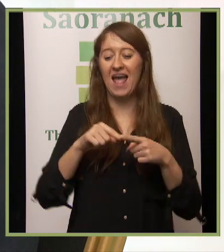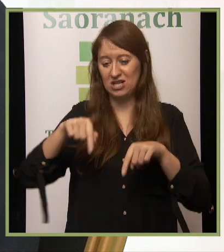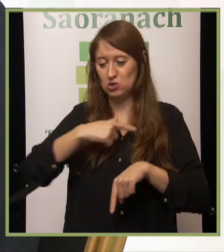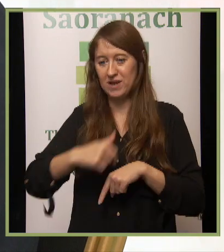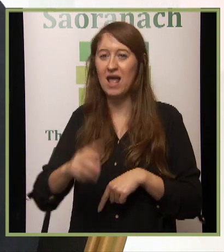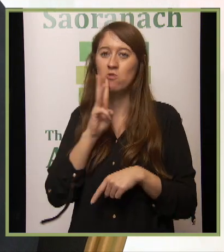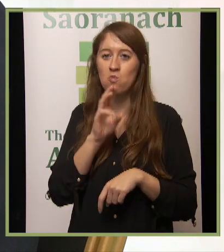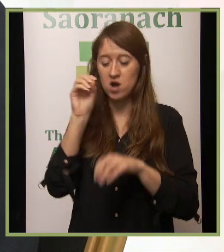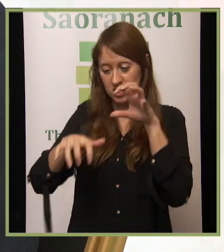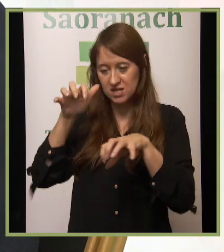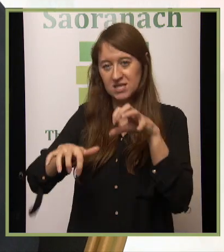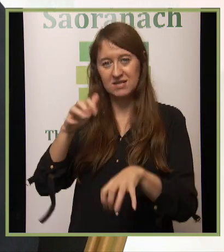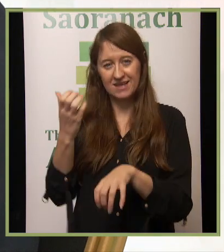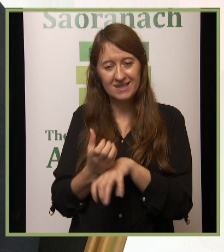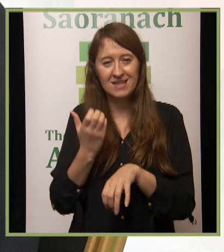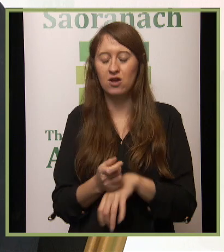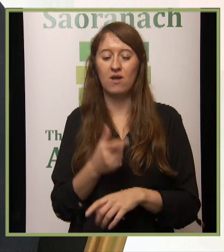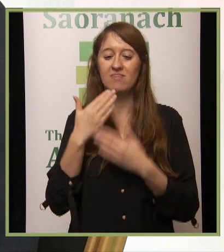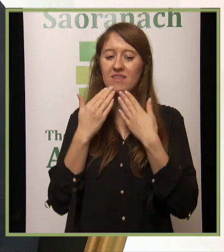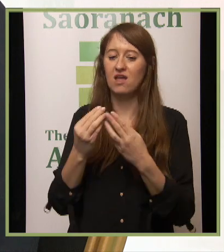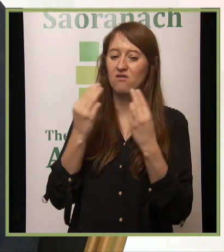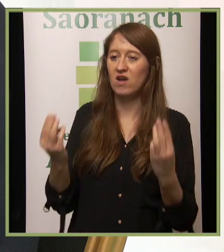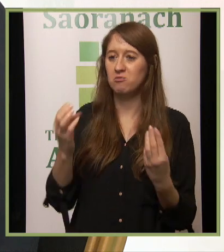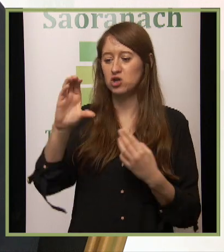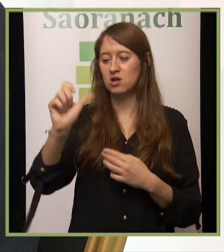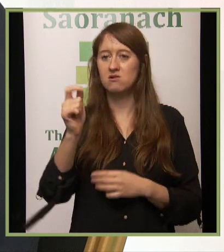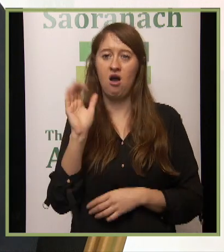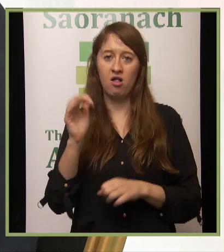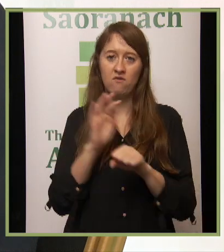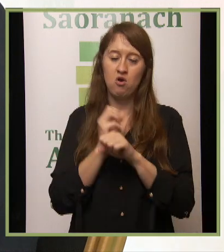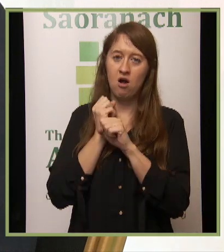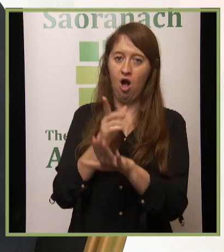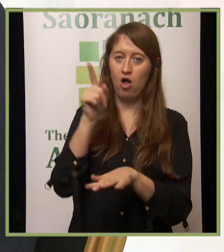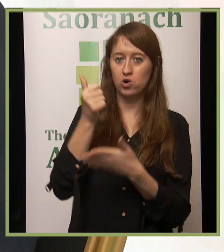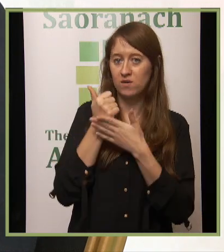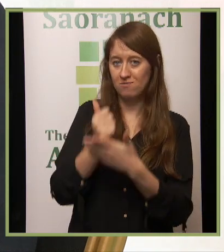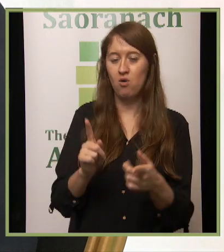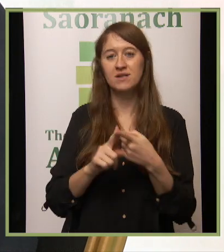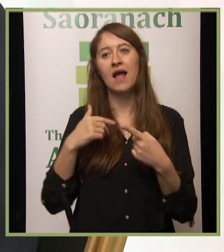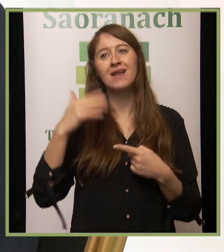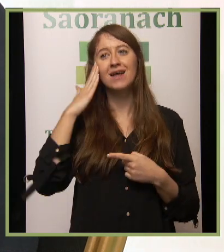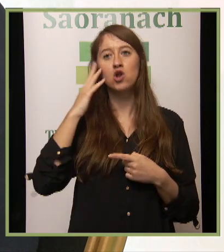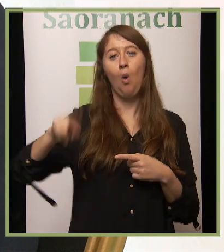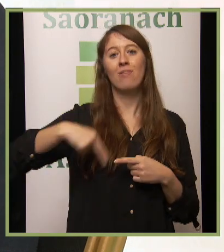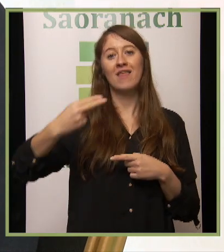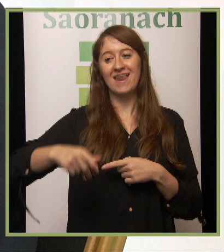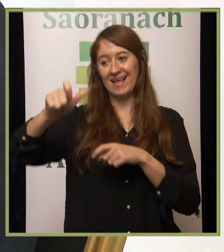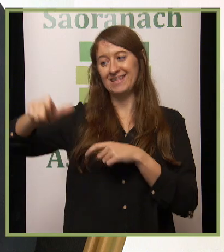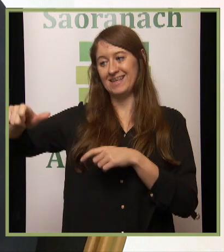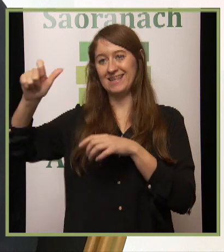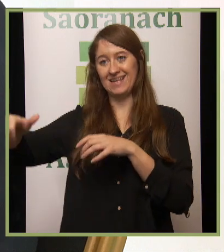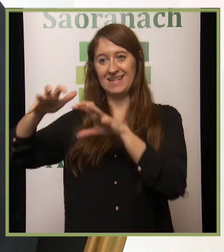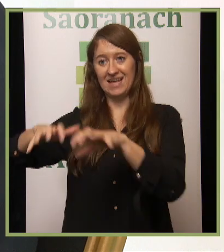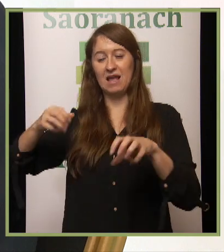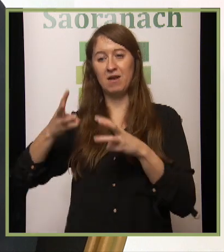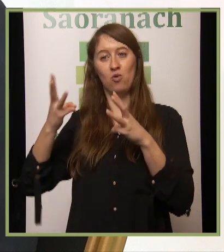today, thank you so much, Cathal, for all of your support with that. And I know the next Citizens' Assembly will be in safe hands with you.